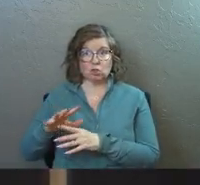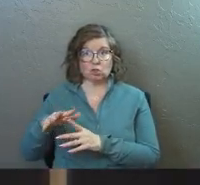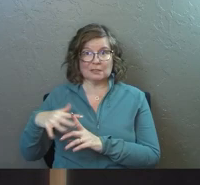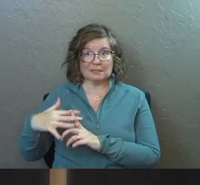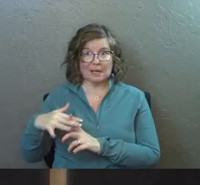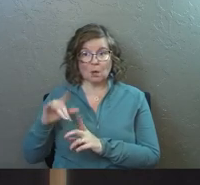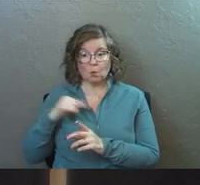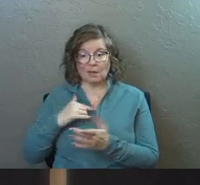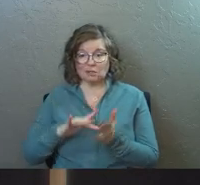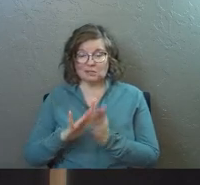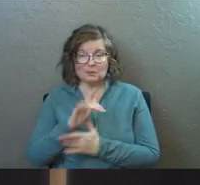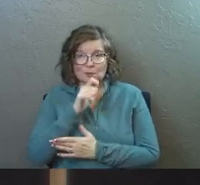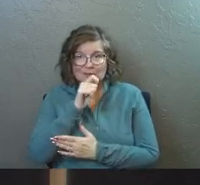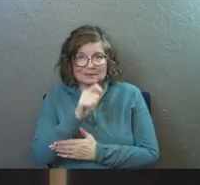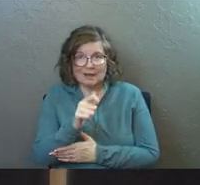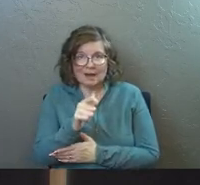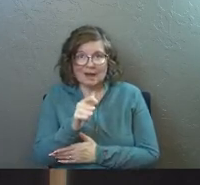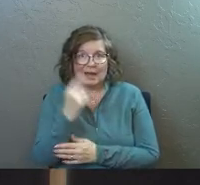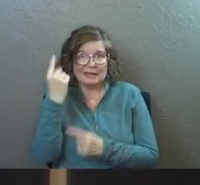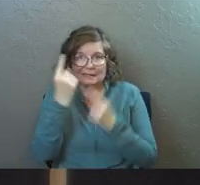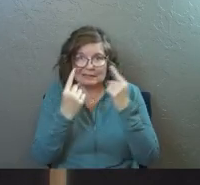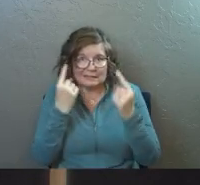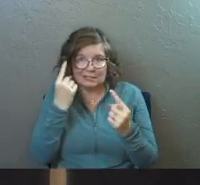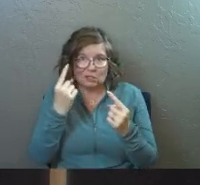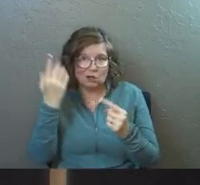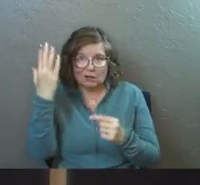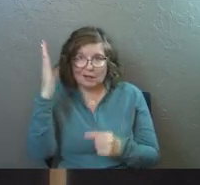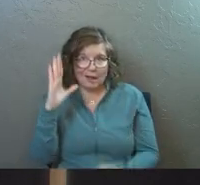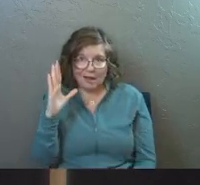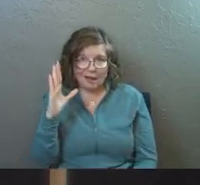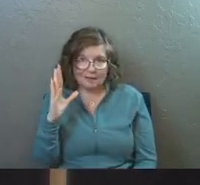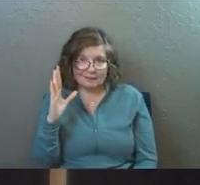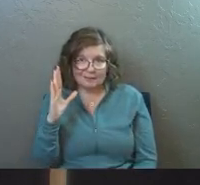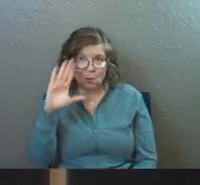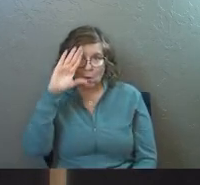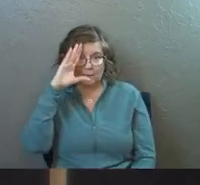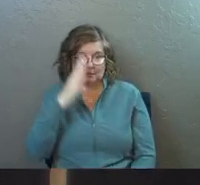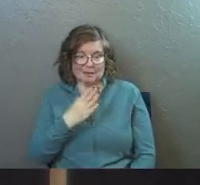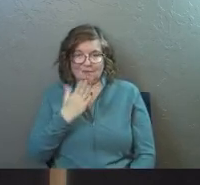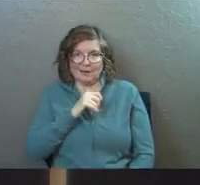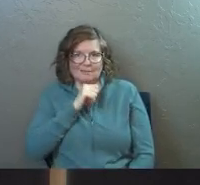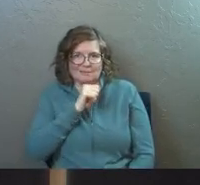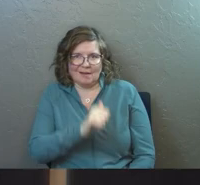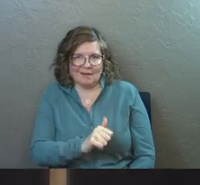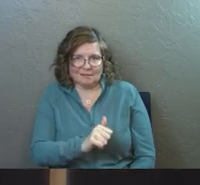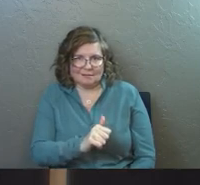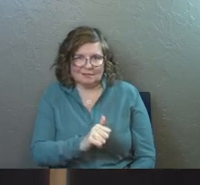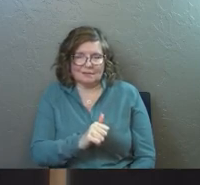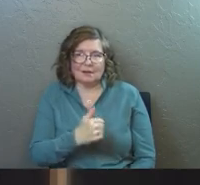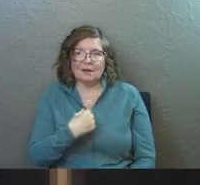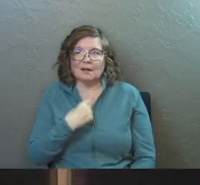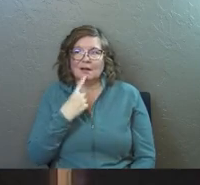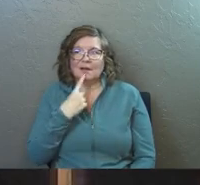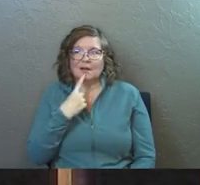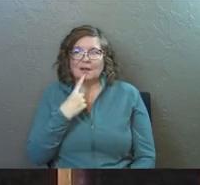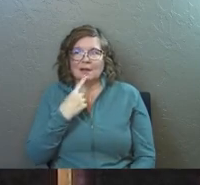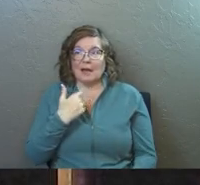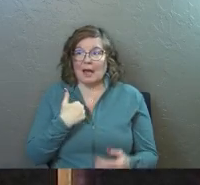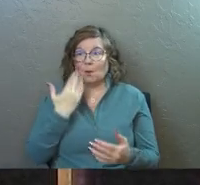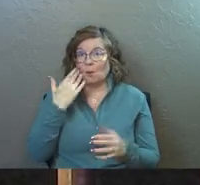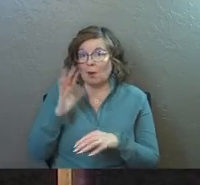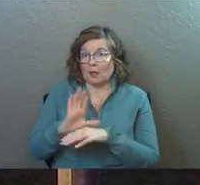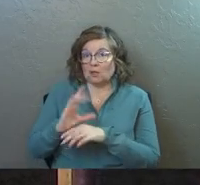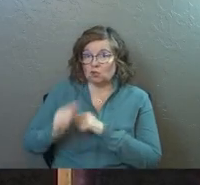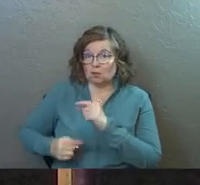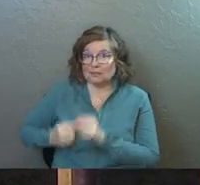where Jesus was not considered God or the Son of God. I would say, I don't know how that